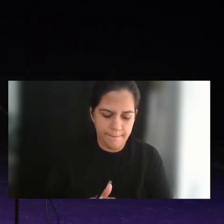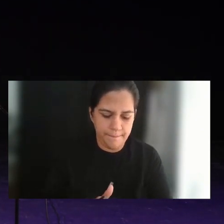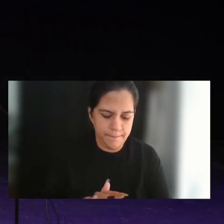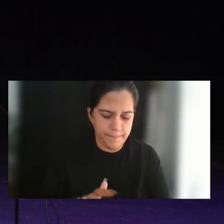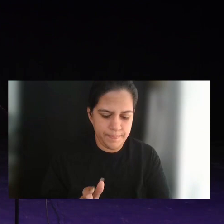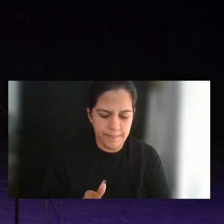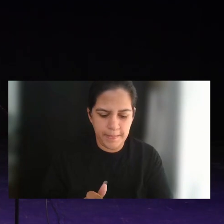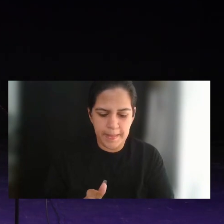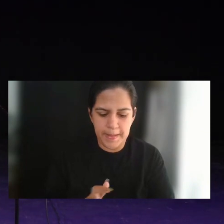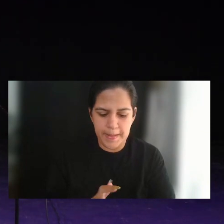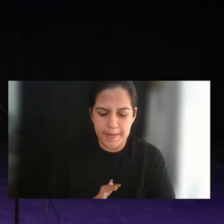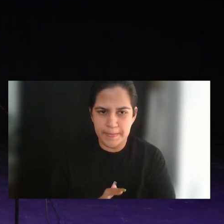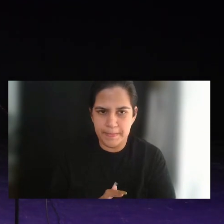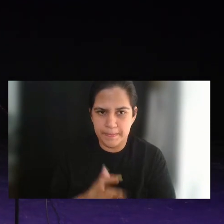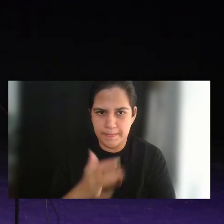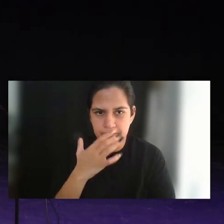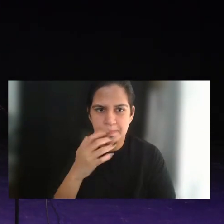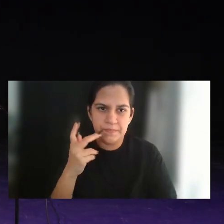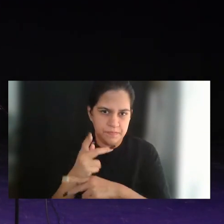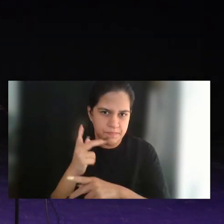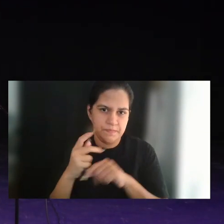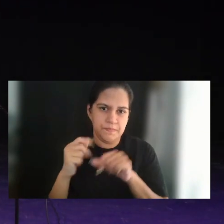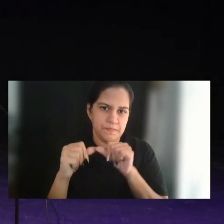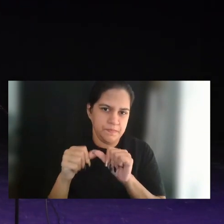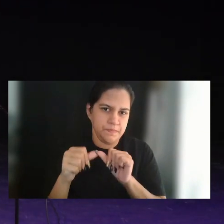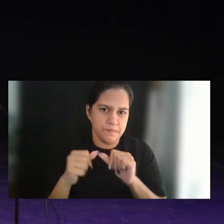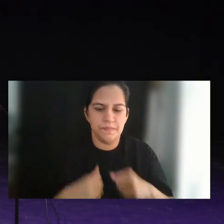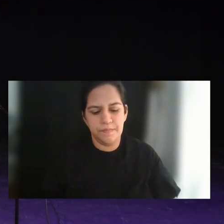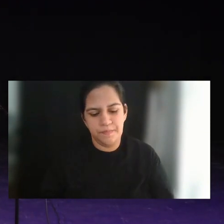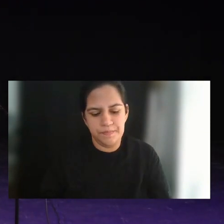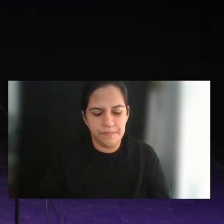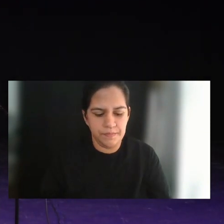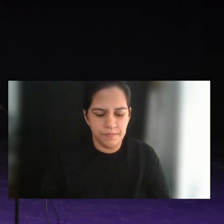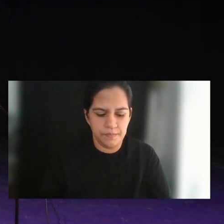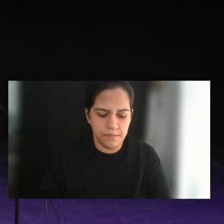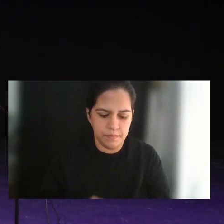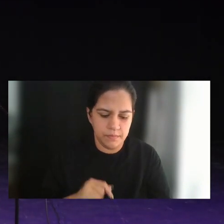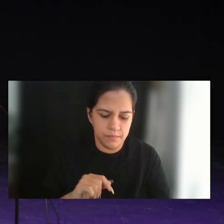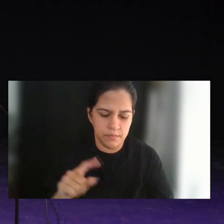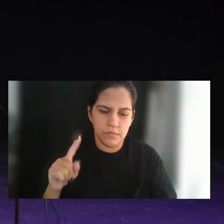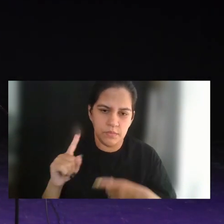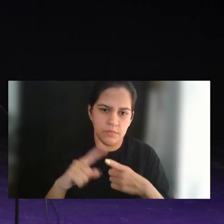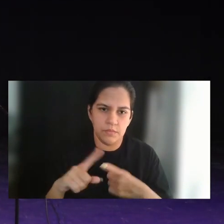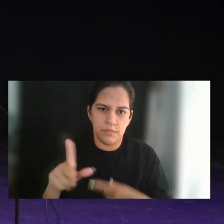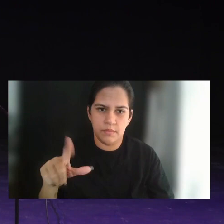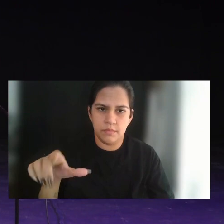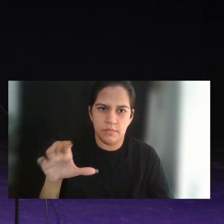Keep going. This is a C, 528 hertz,